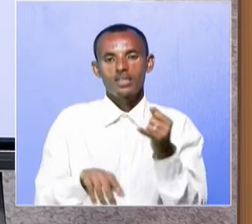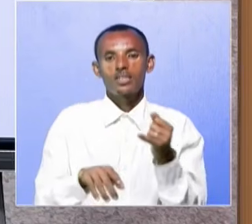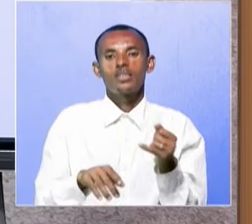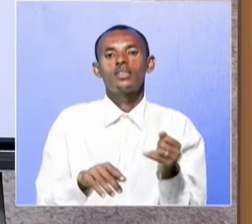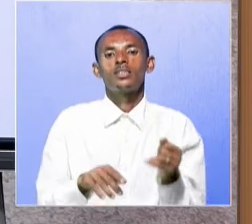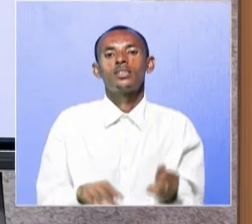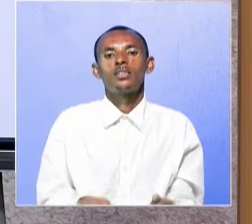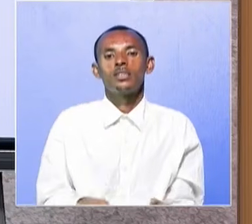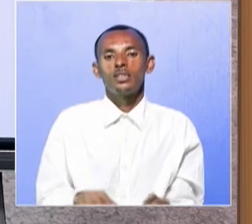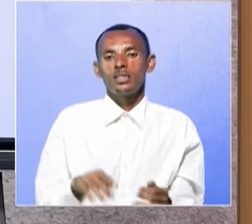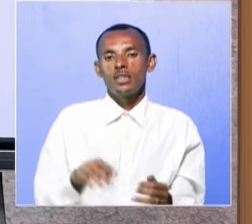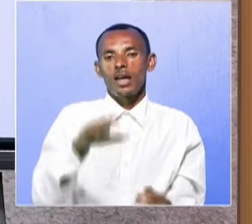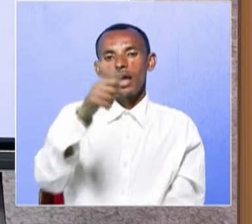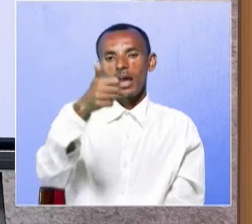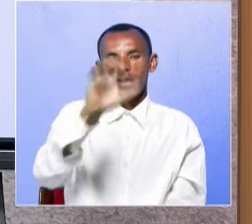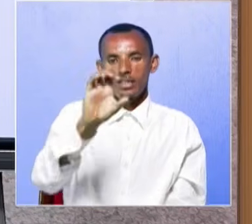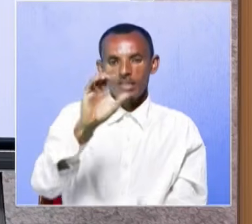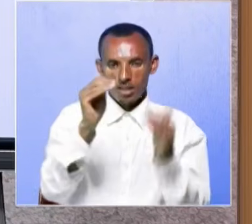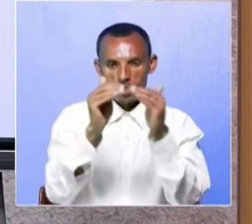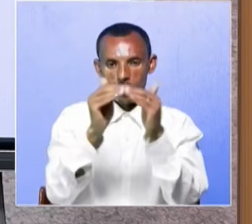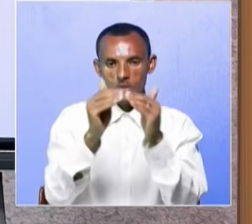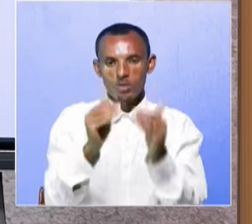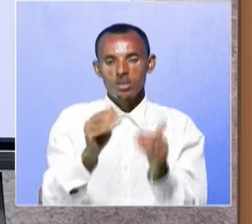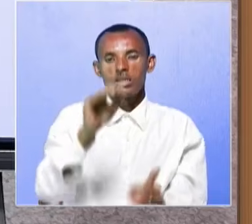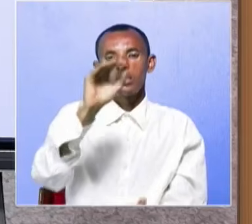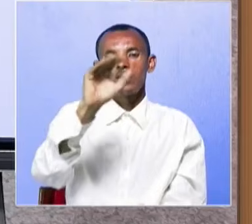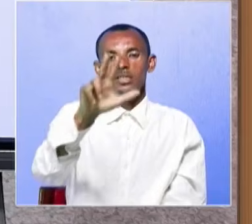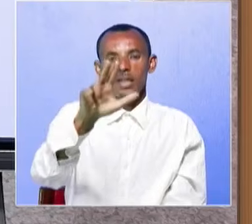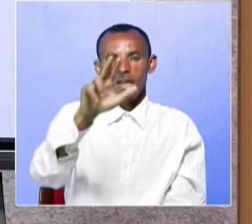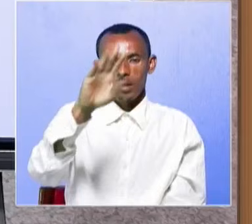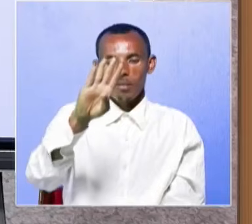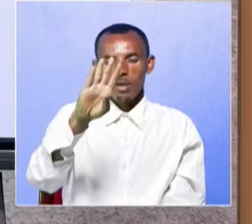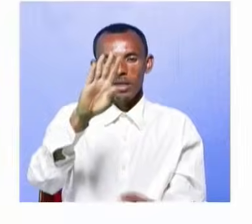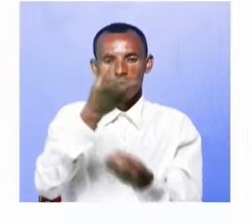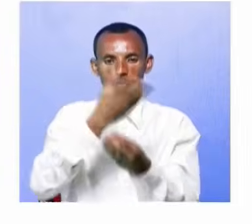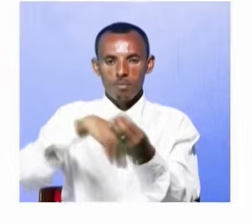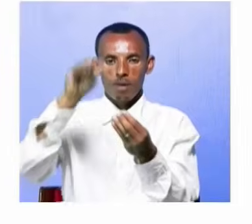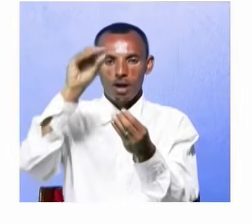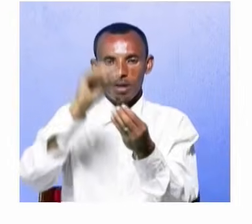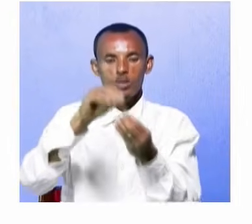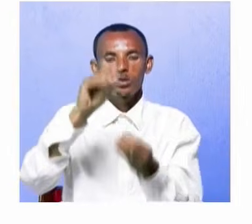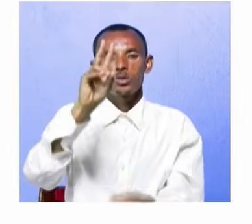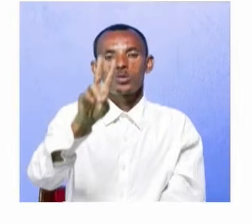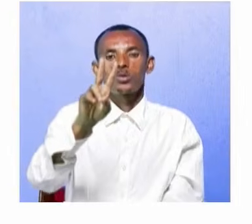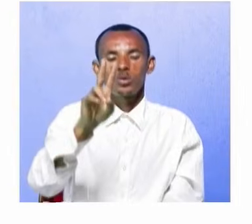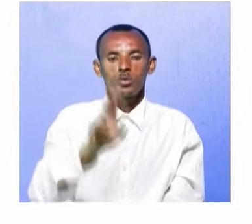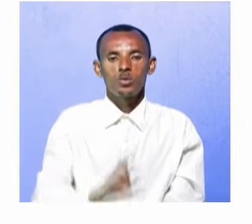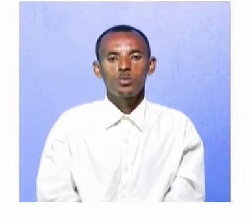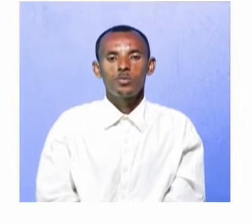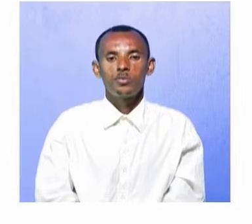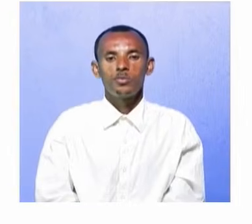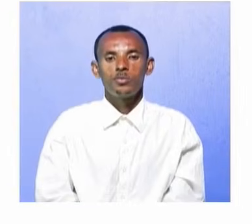is AC. AC is 3B plus 2, 3B plus 2,